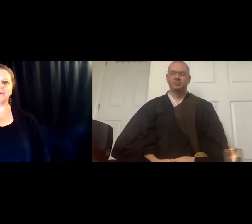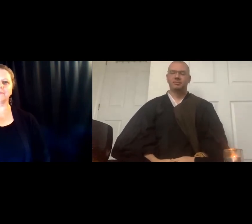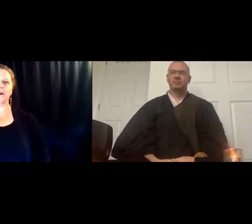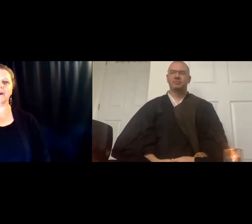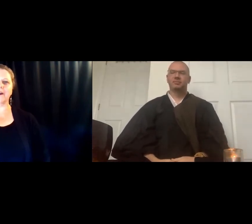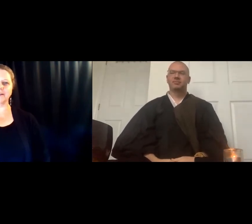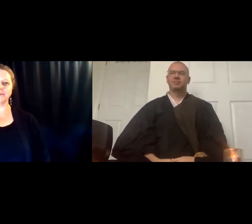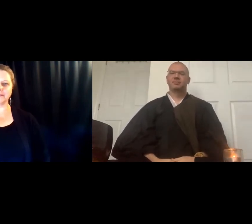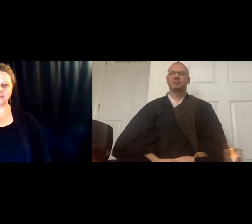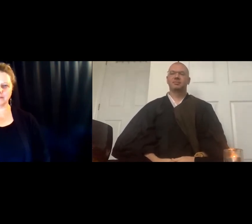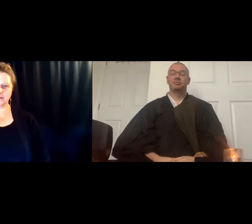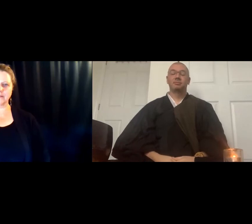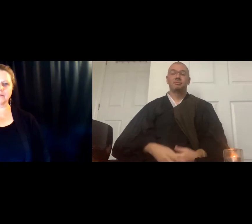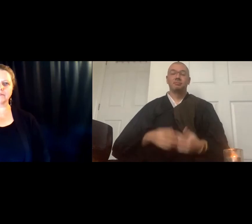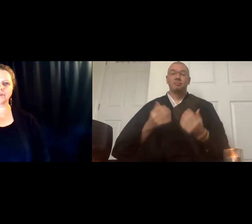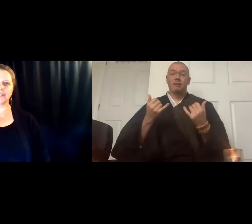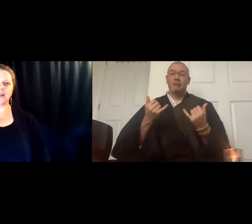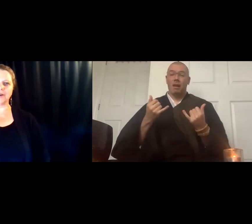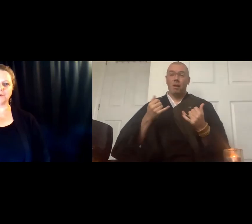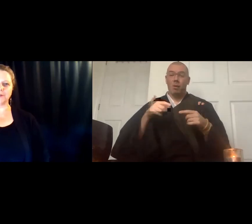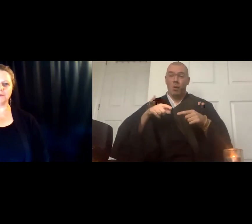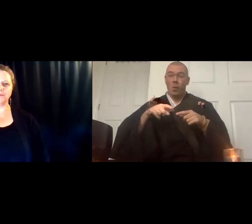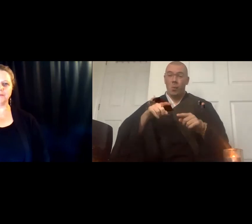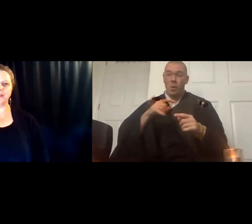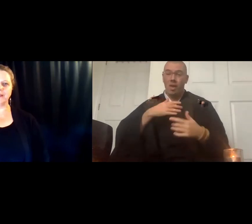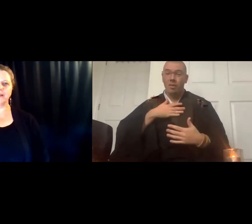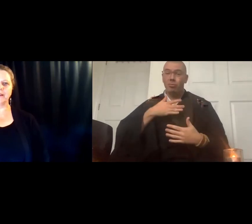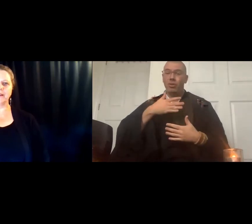that our heads aren't turning downward.